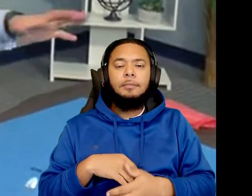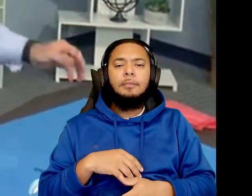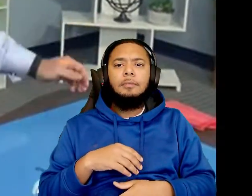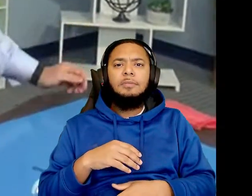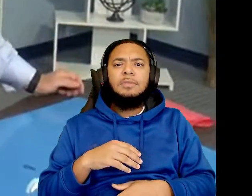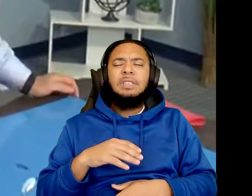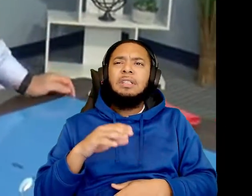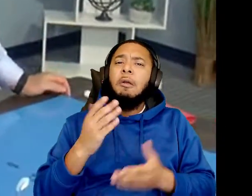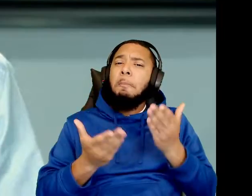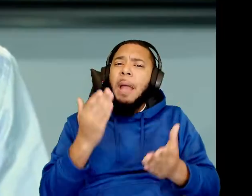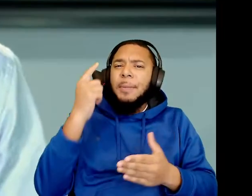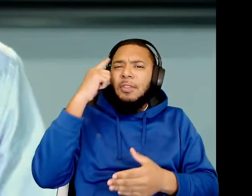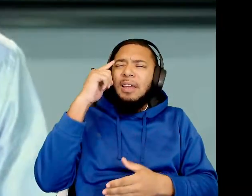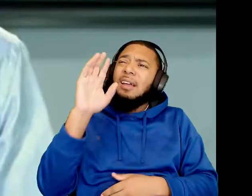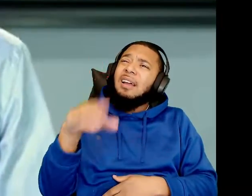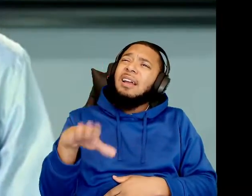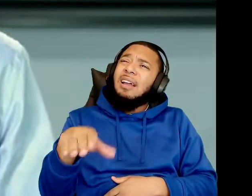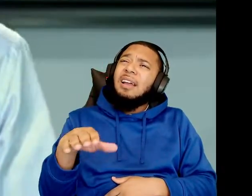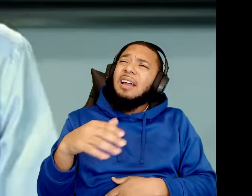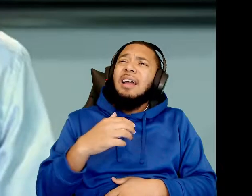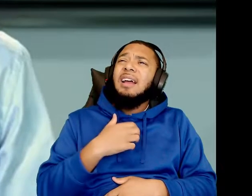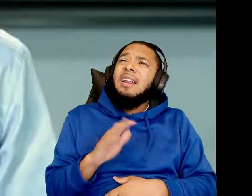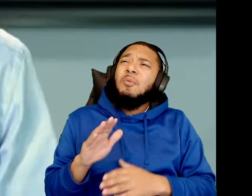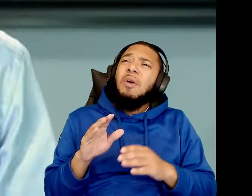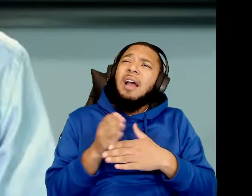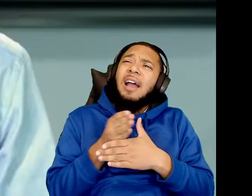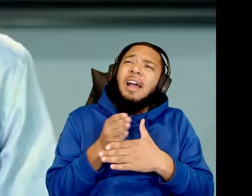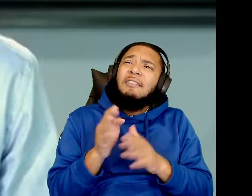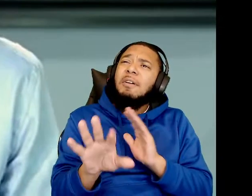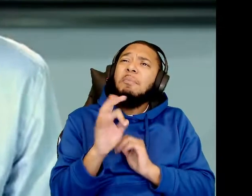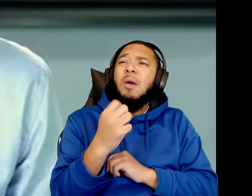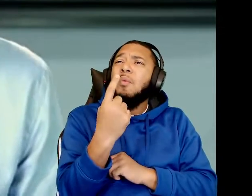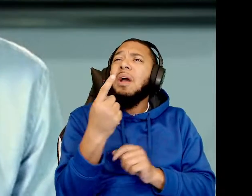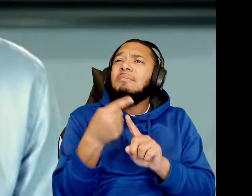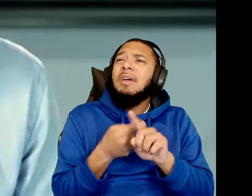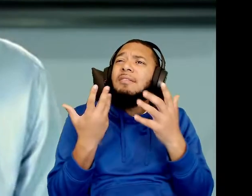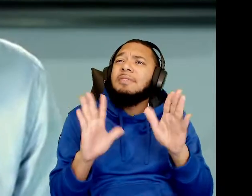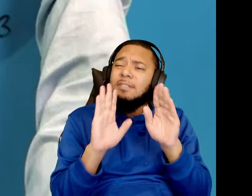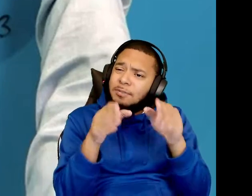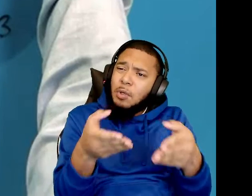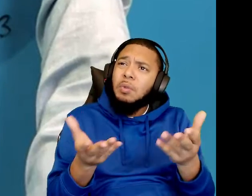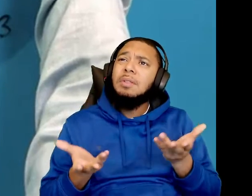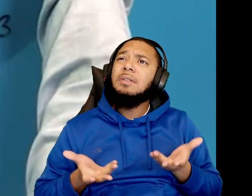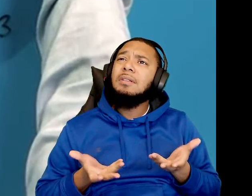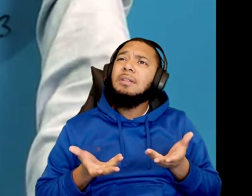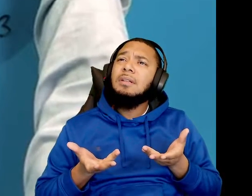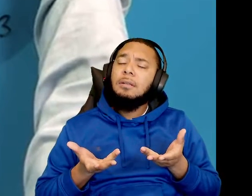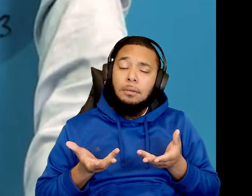averages for our monthly expenses. Let's just pick one month. Let's pick June.